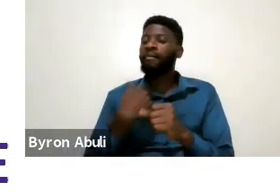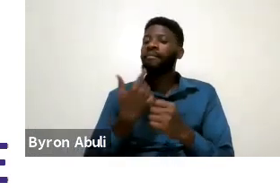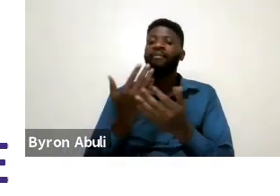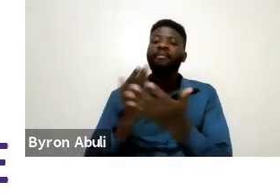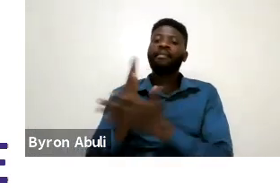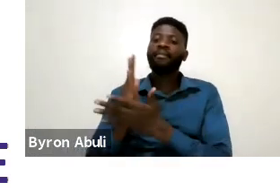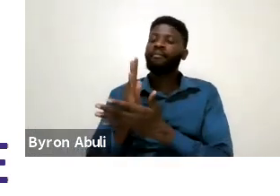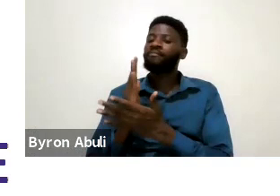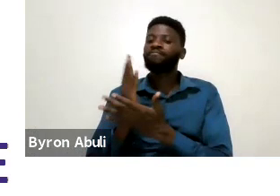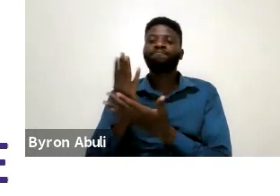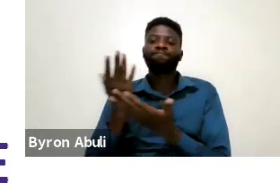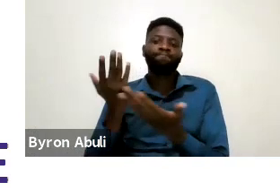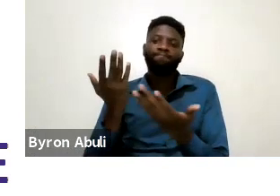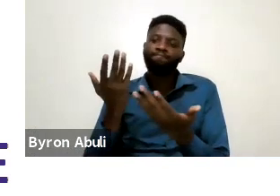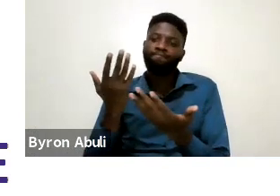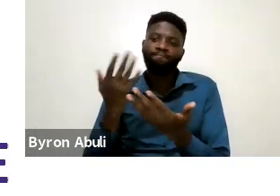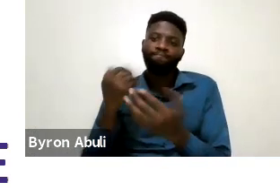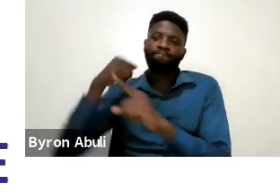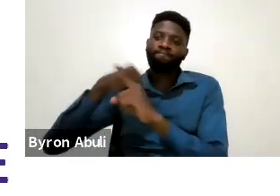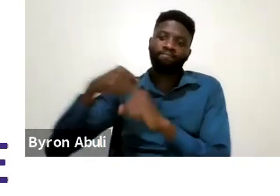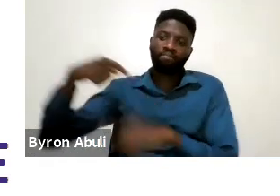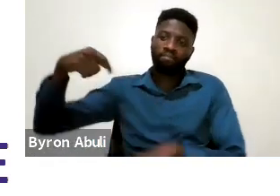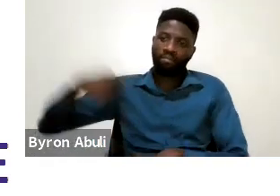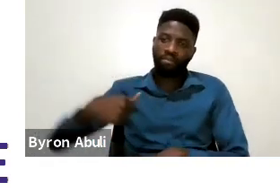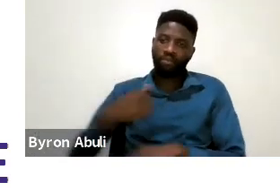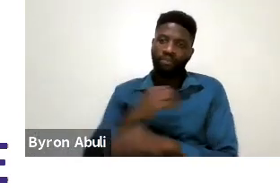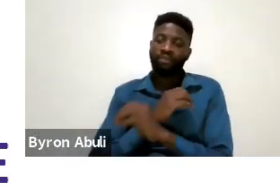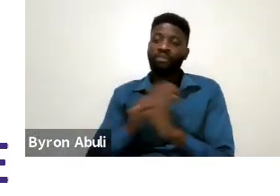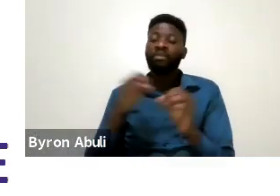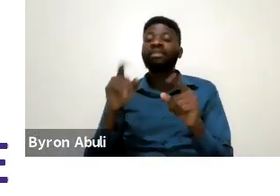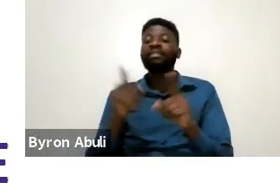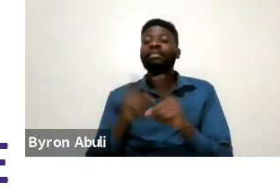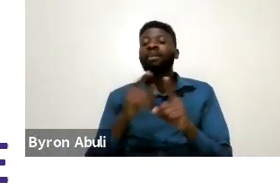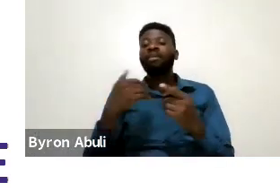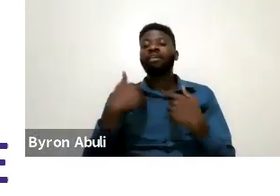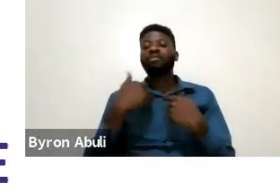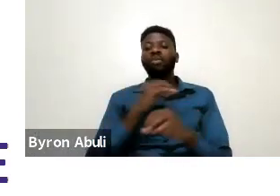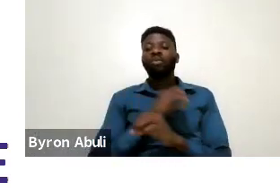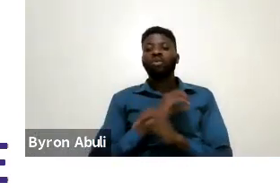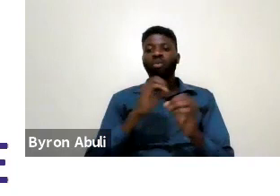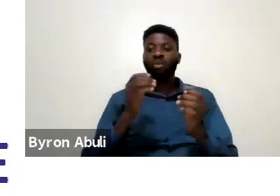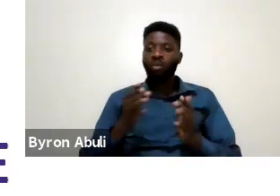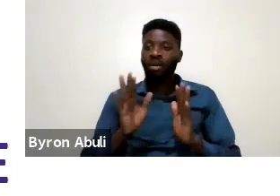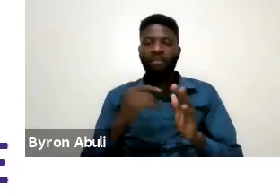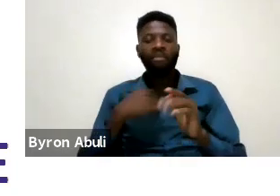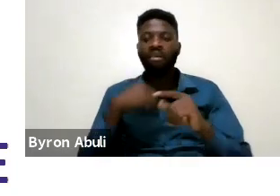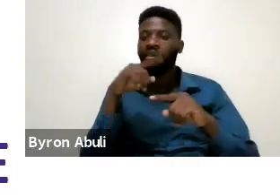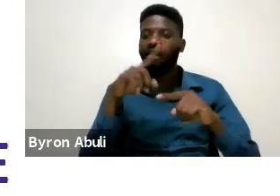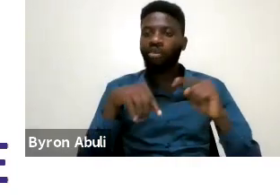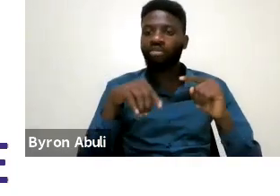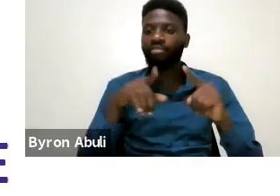further. And there's also like no way for me to move forward with this. I can't take them